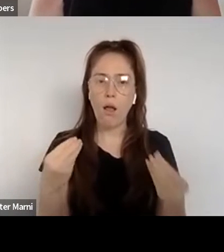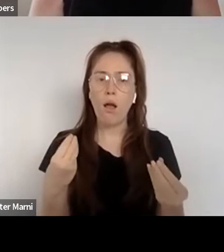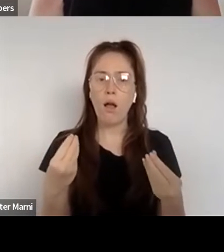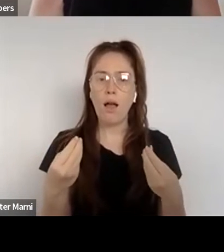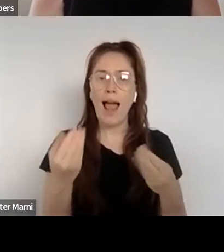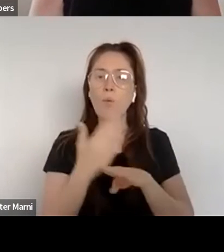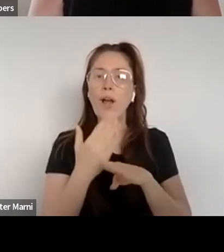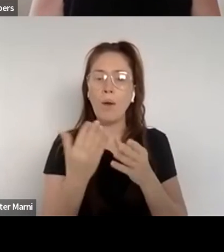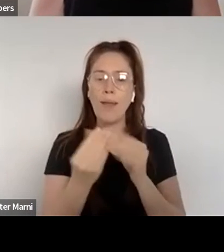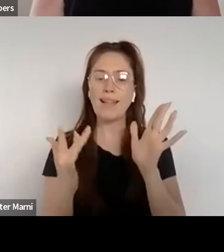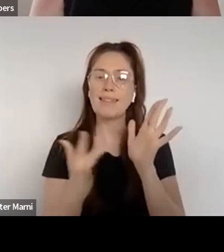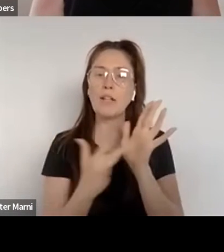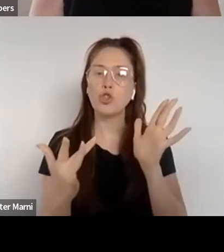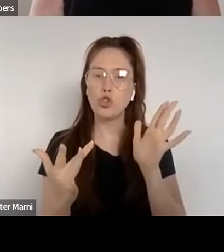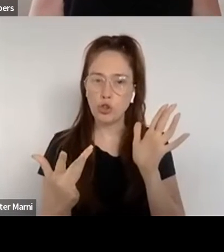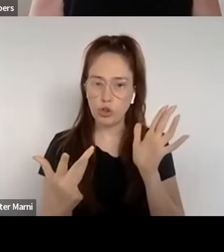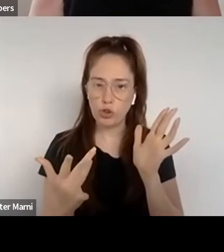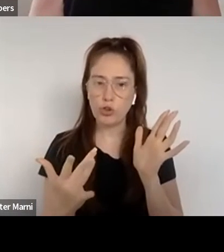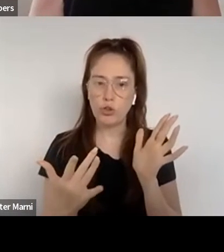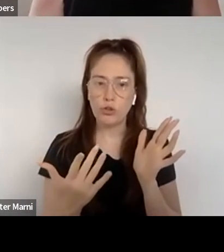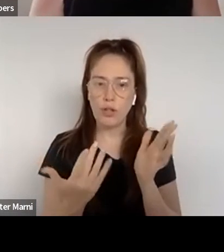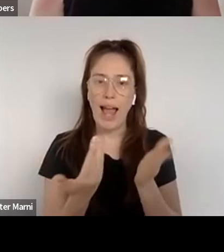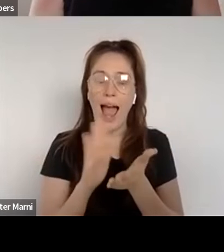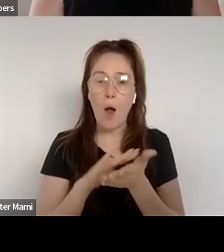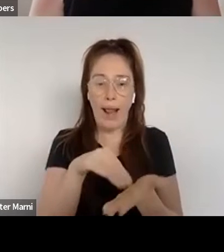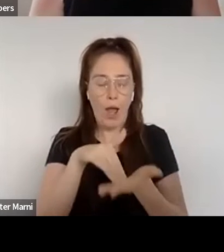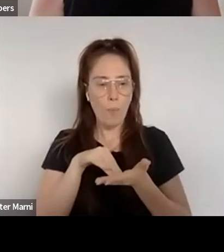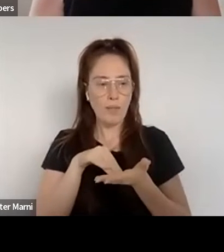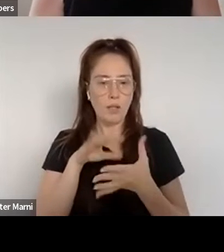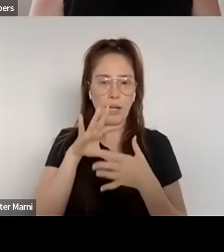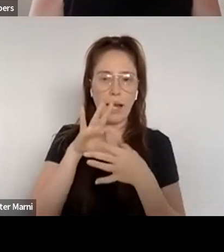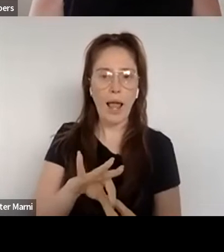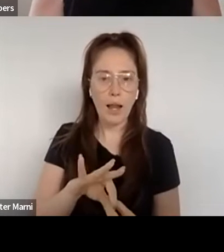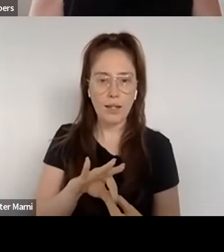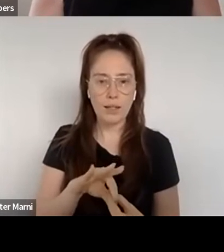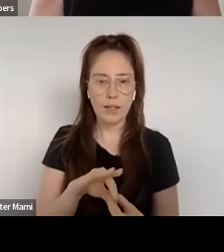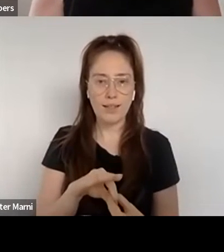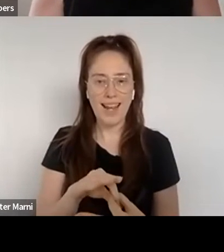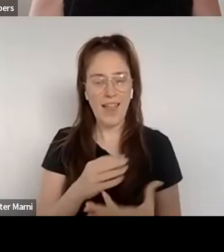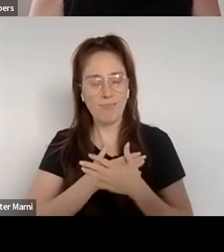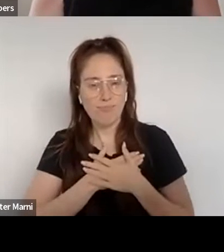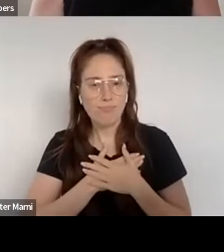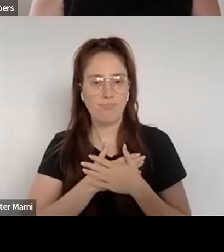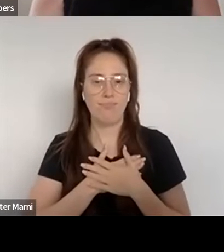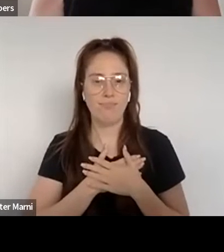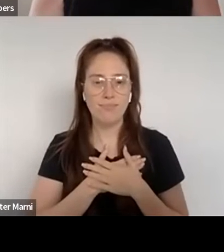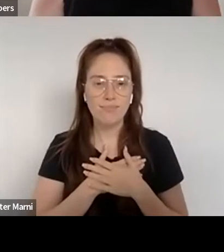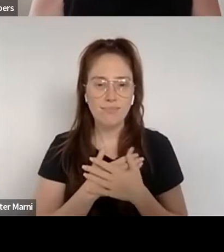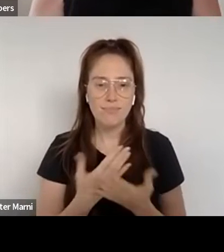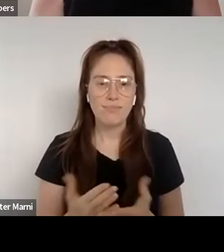with touch, and what touch does to put us in touch, and how touching that is, with all of the